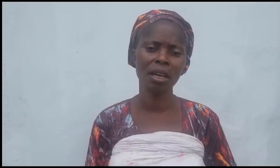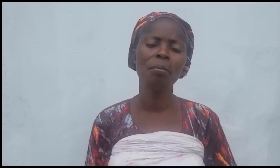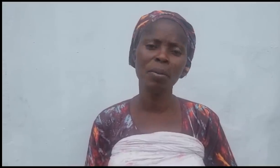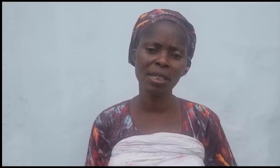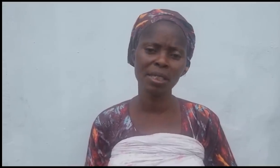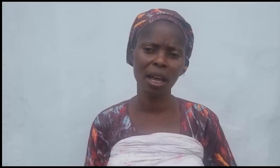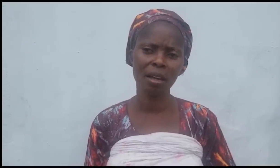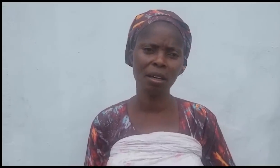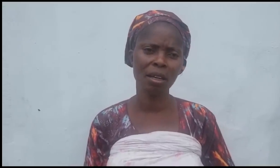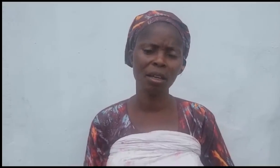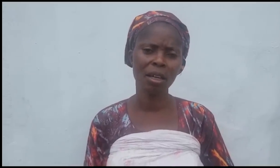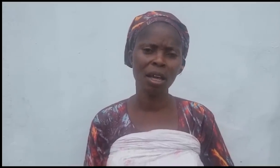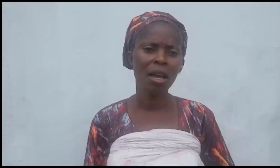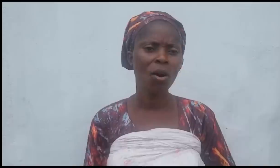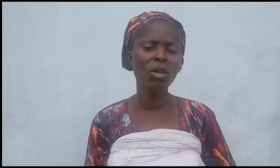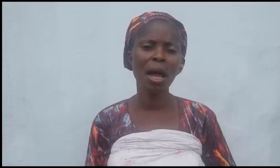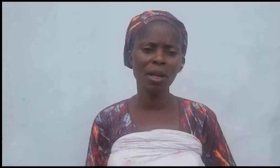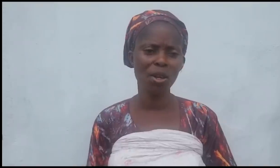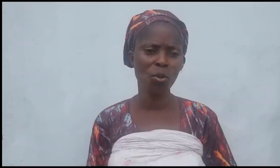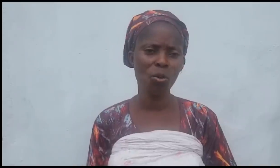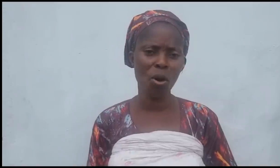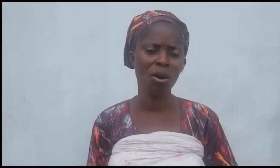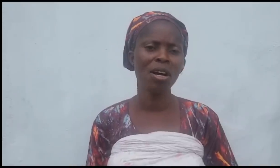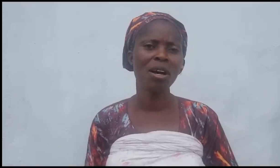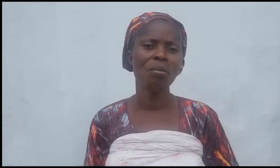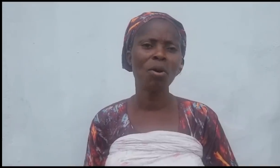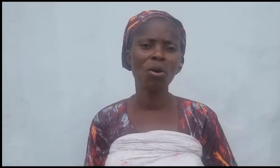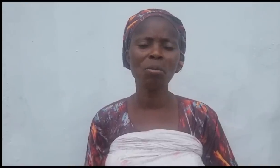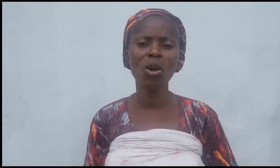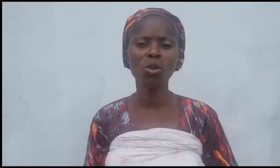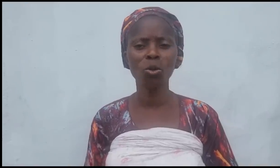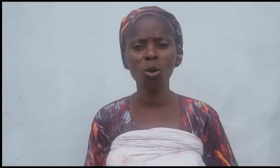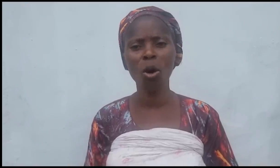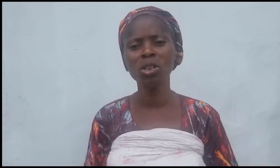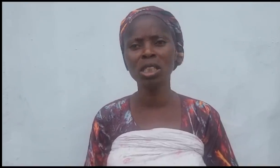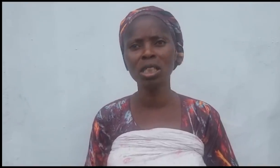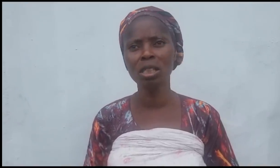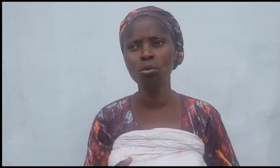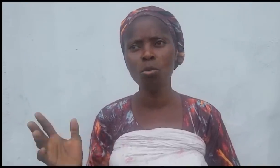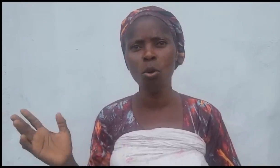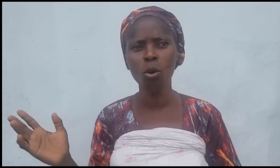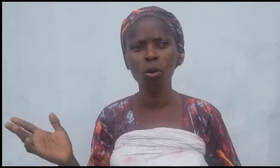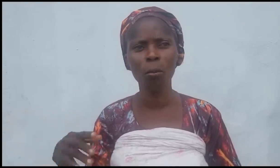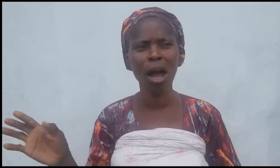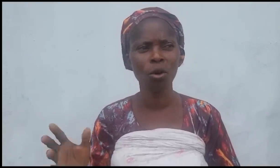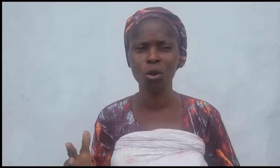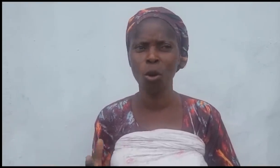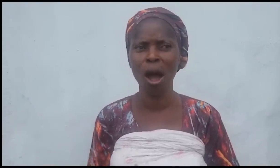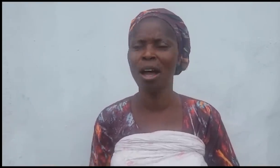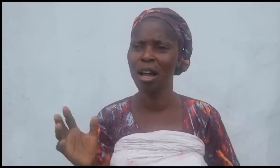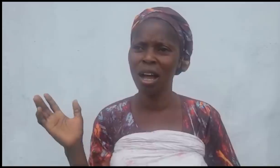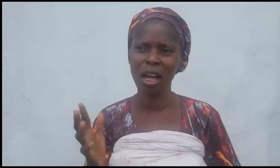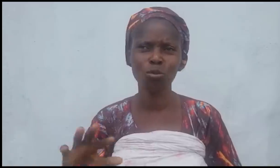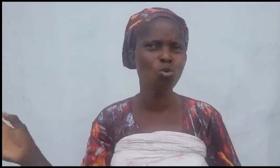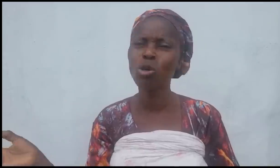that's a Muslim. Ben, sir. Now, Claire Luache. Oh, yeah, Mileno Cooper. Moro, go to Toro, see, go,